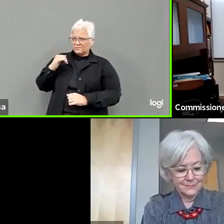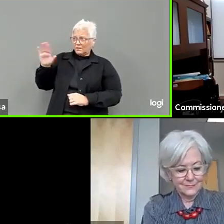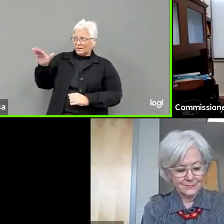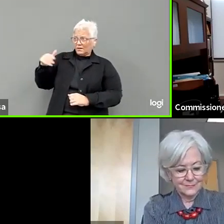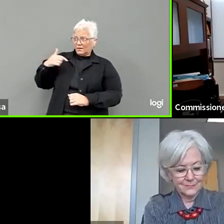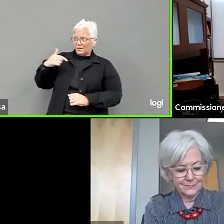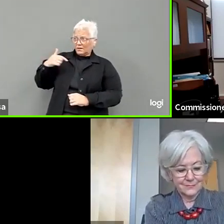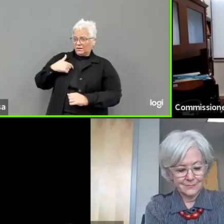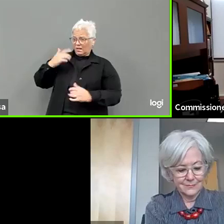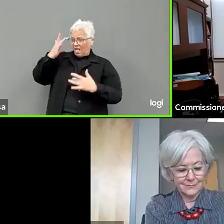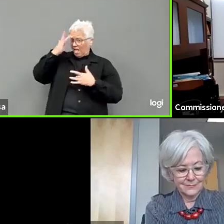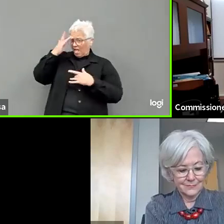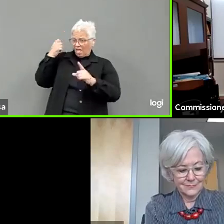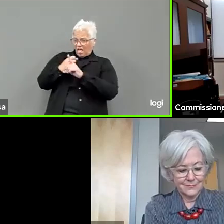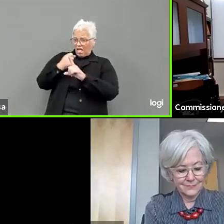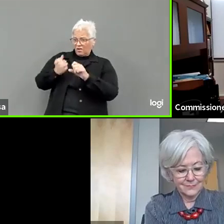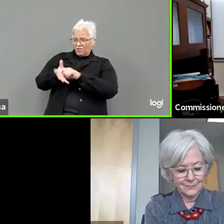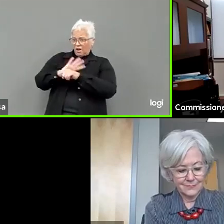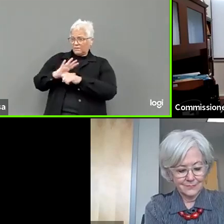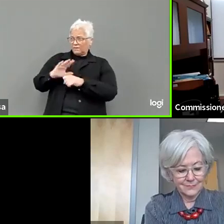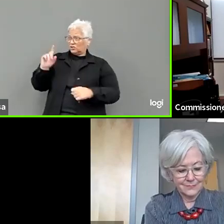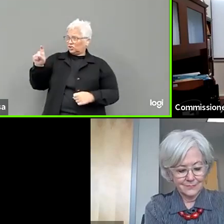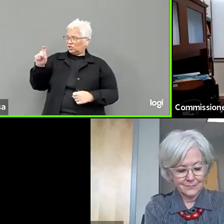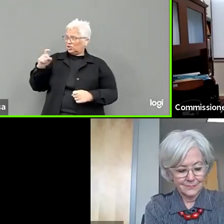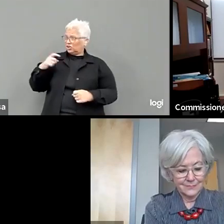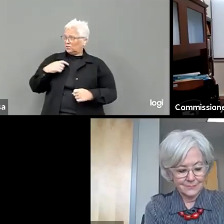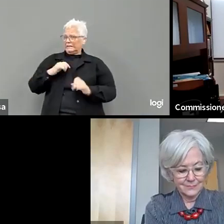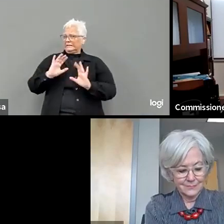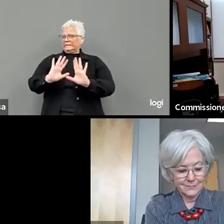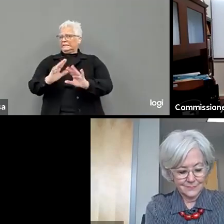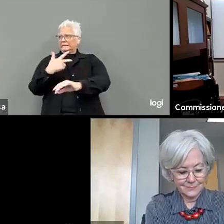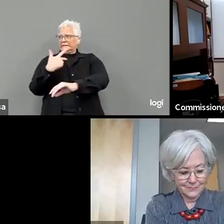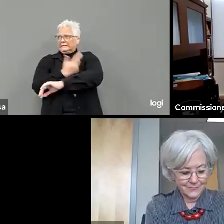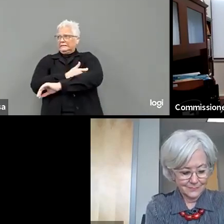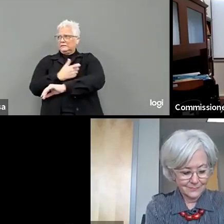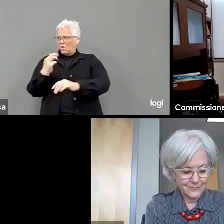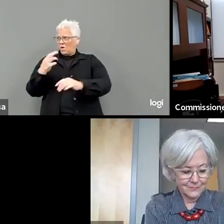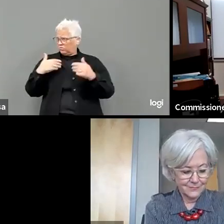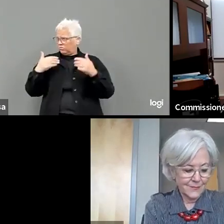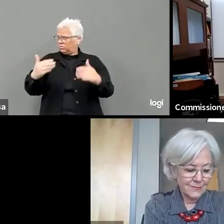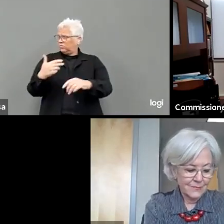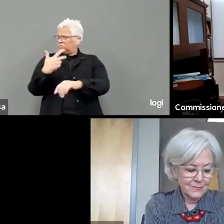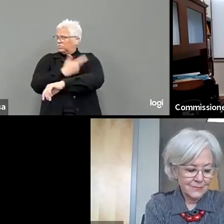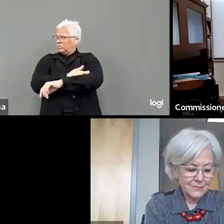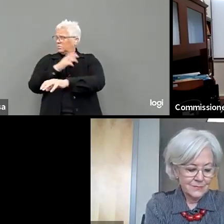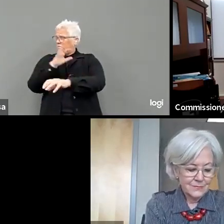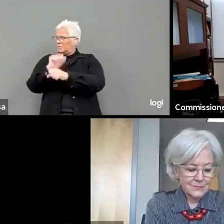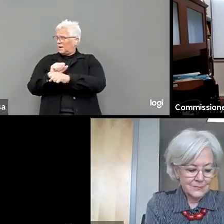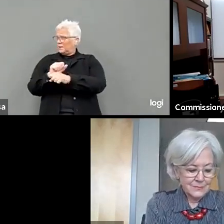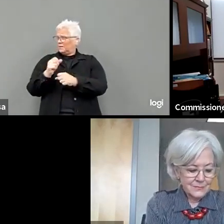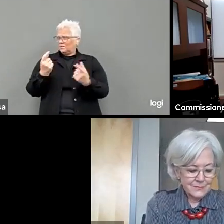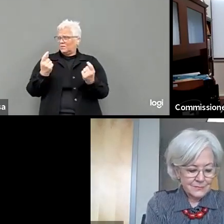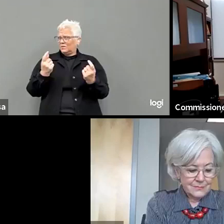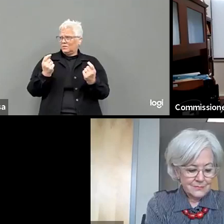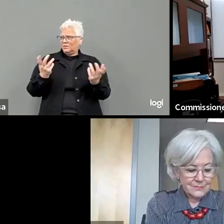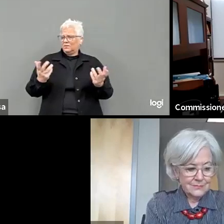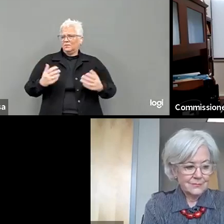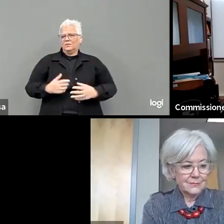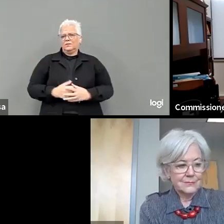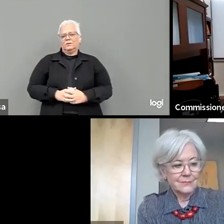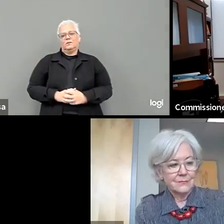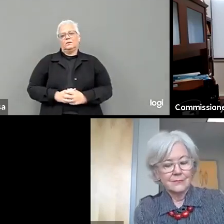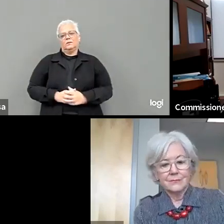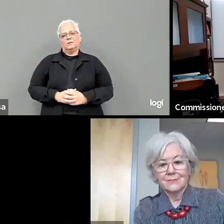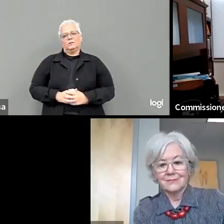the vaccine, or should they go ahead and get it? You know, since it's not an open call for vaccine,